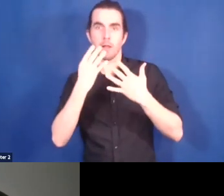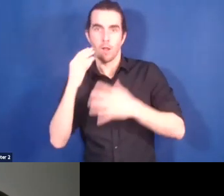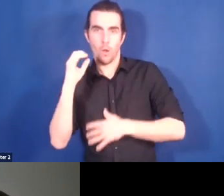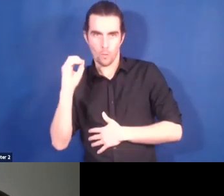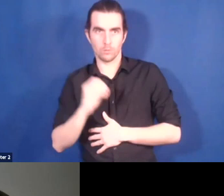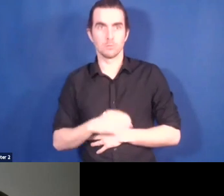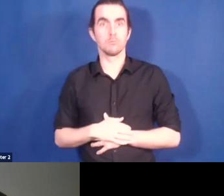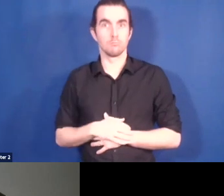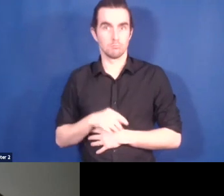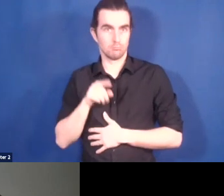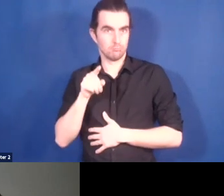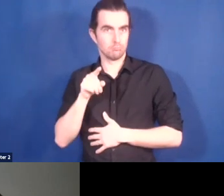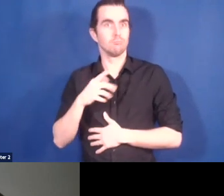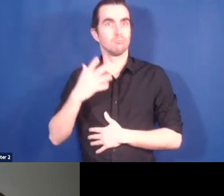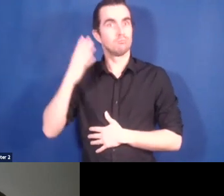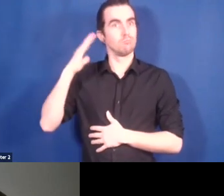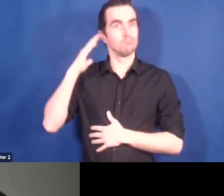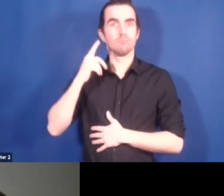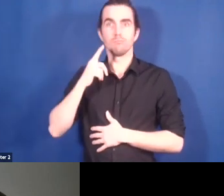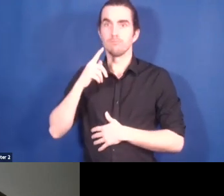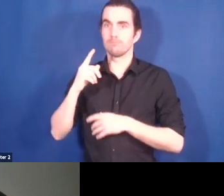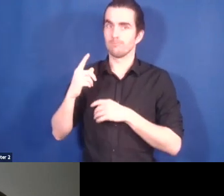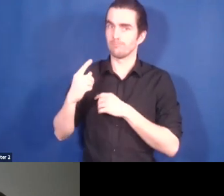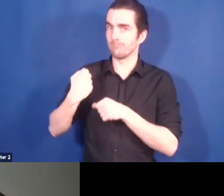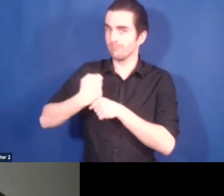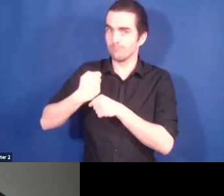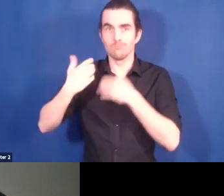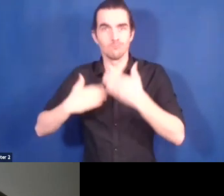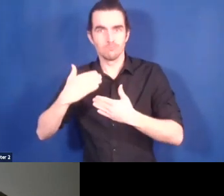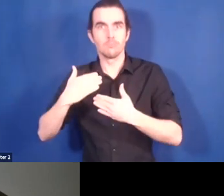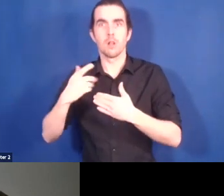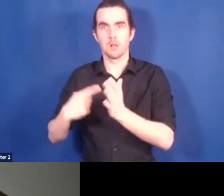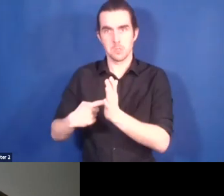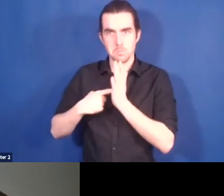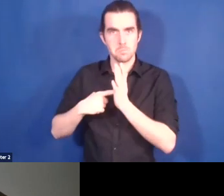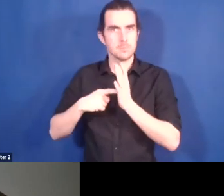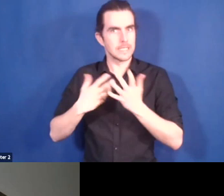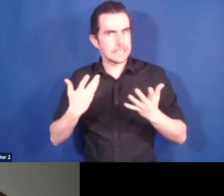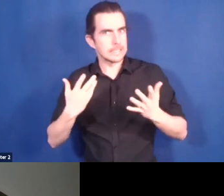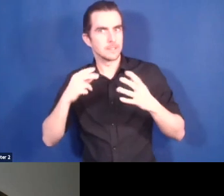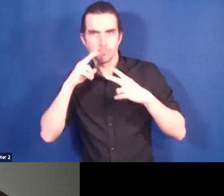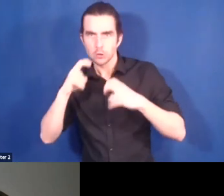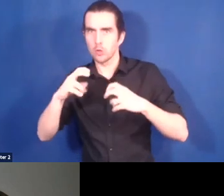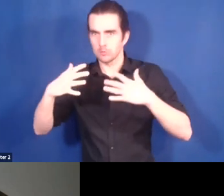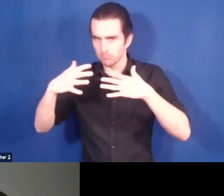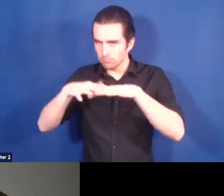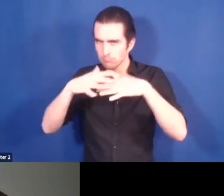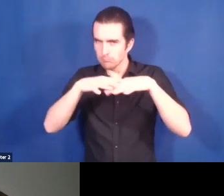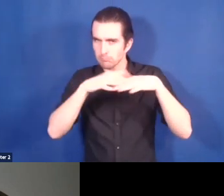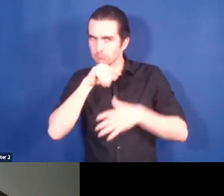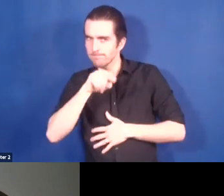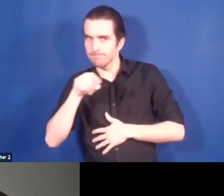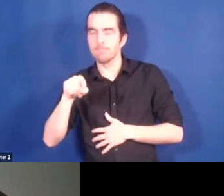suppose one of the areas where we probably need to discuss,